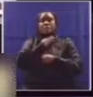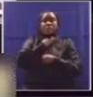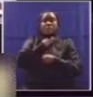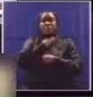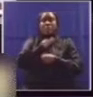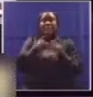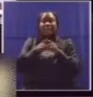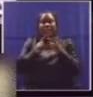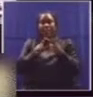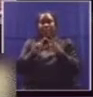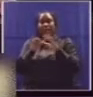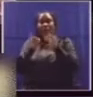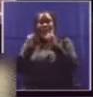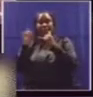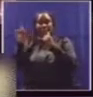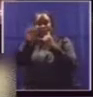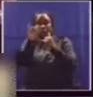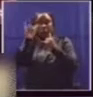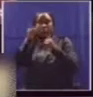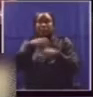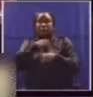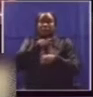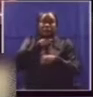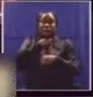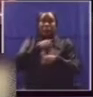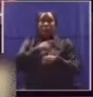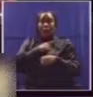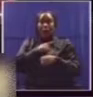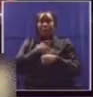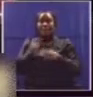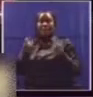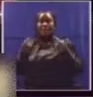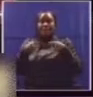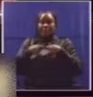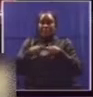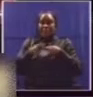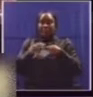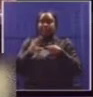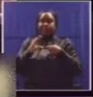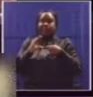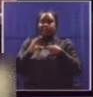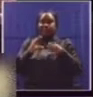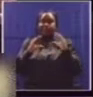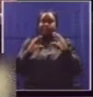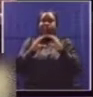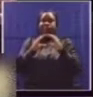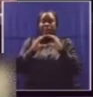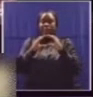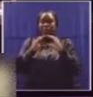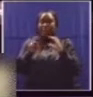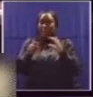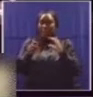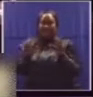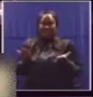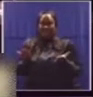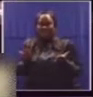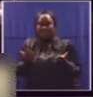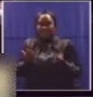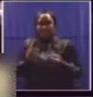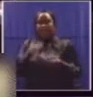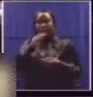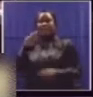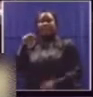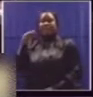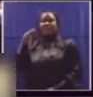also under pressure to increase their share of the contribution, which is also not sustainable. Honorable members, in simple terms, what the